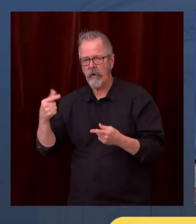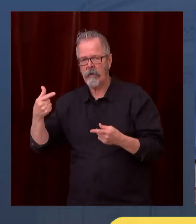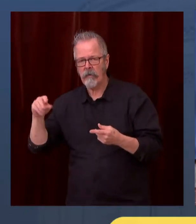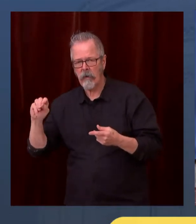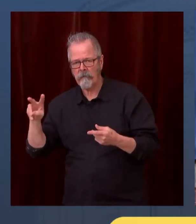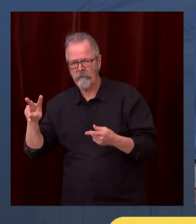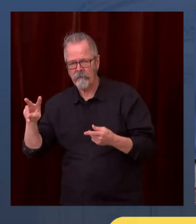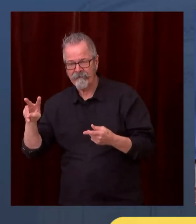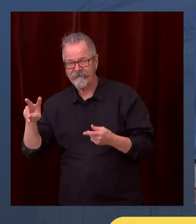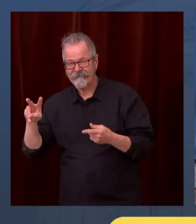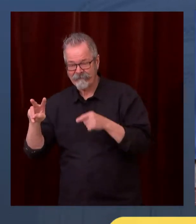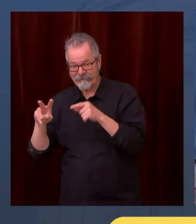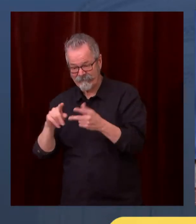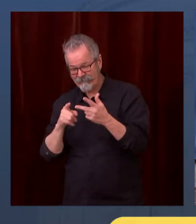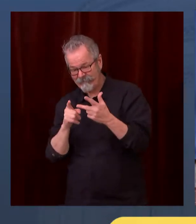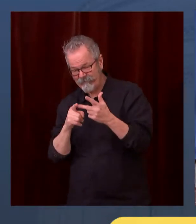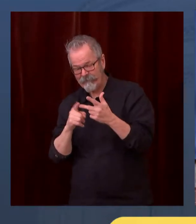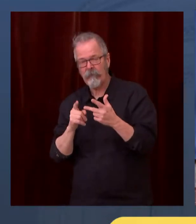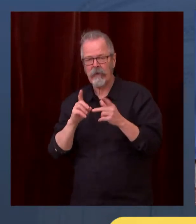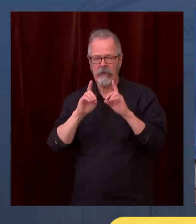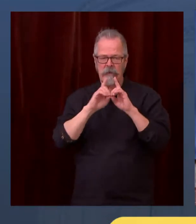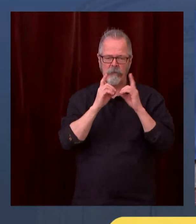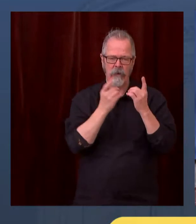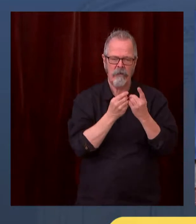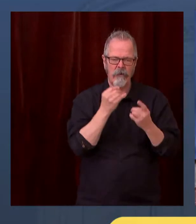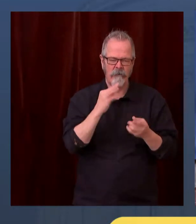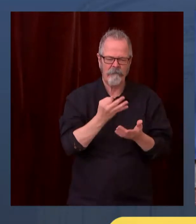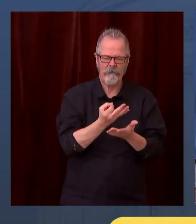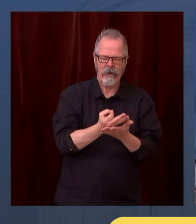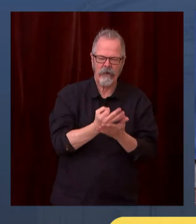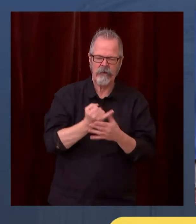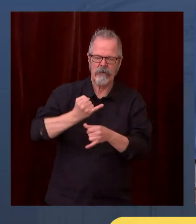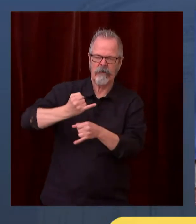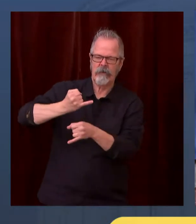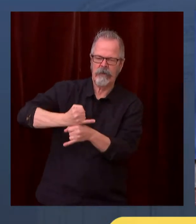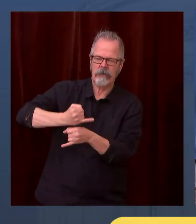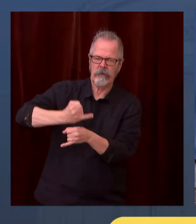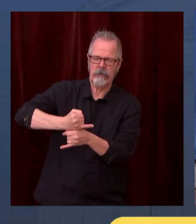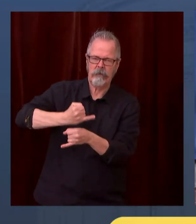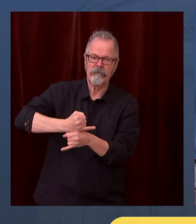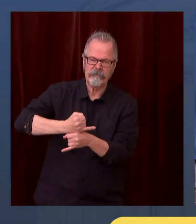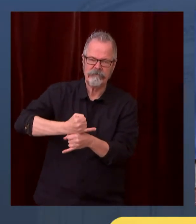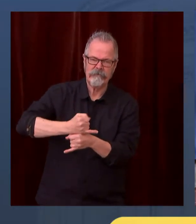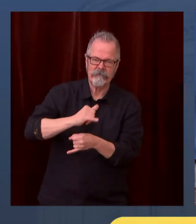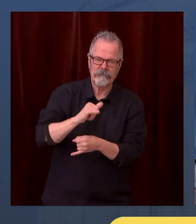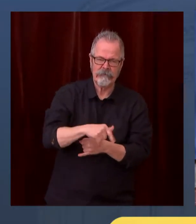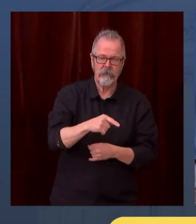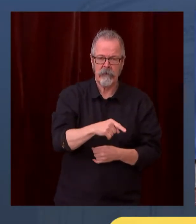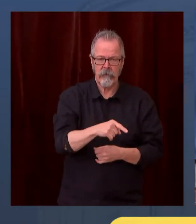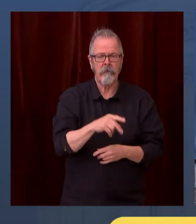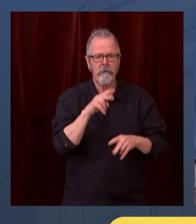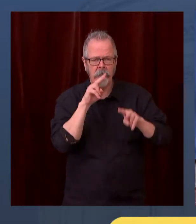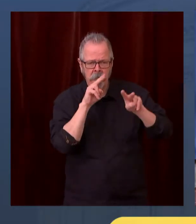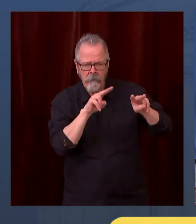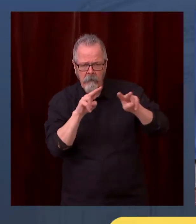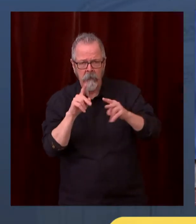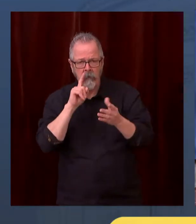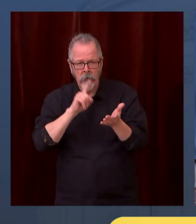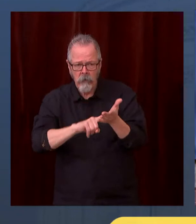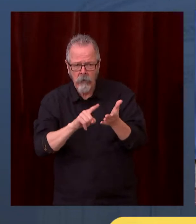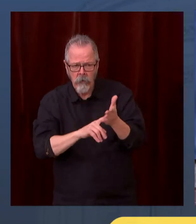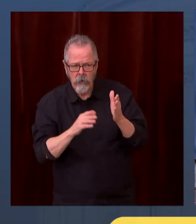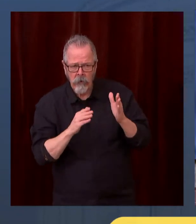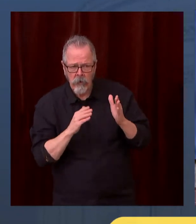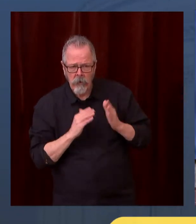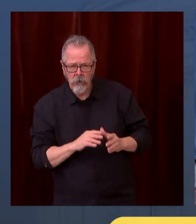dfi.wa.gov. We are also looking forward to the auditor's office being able to